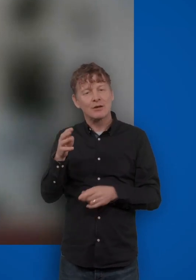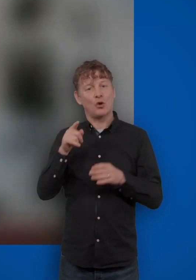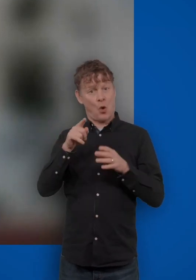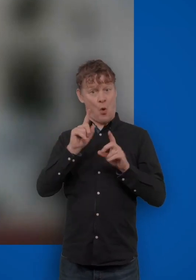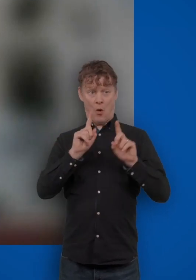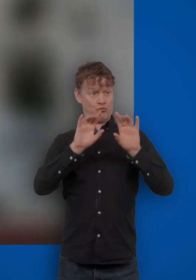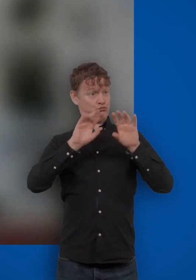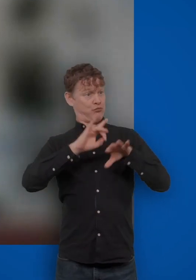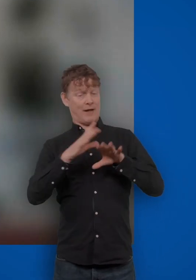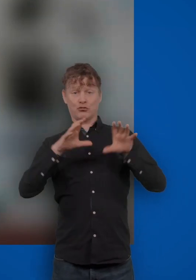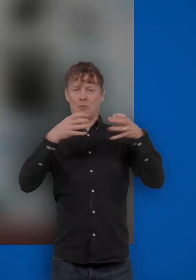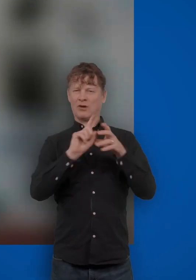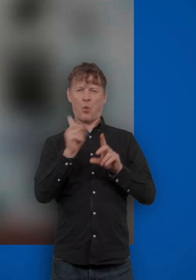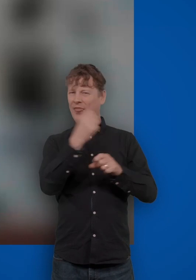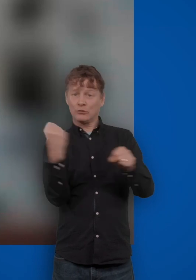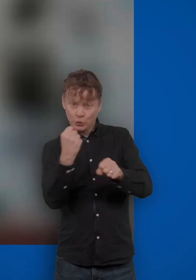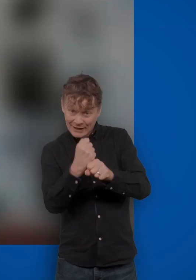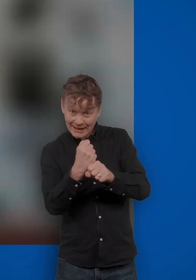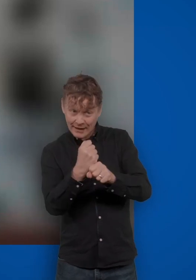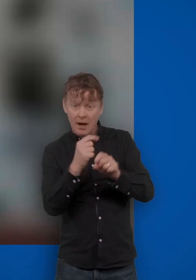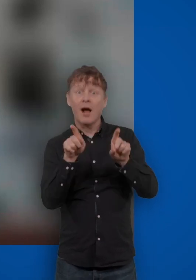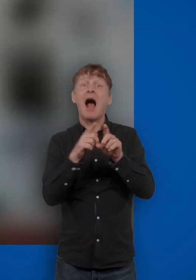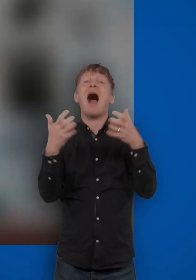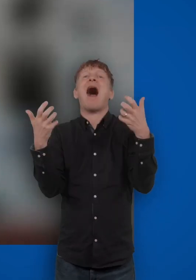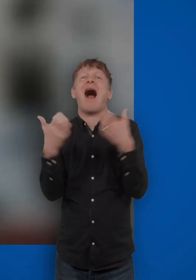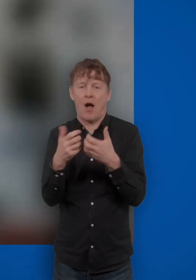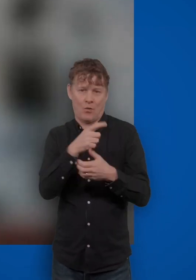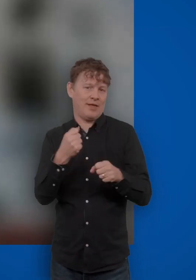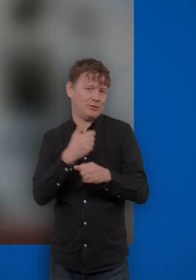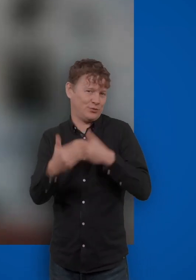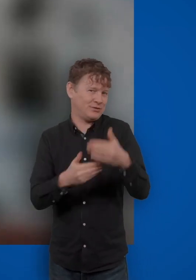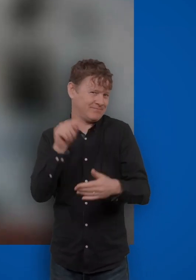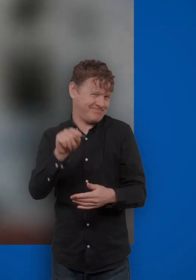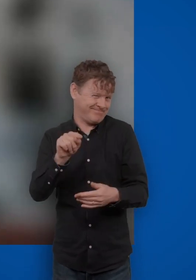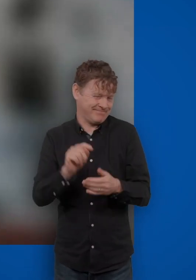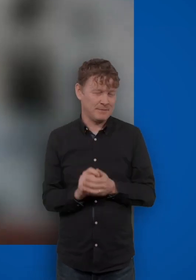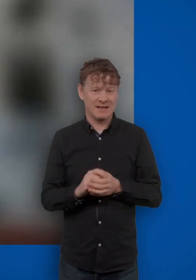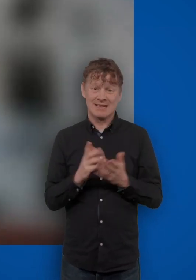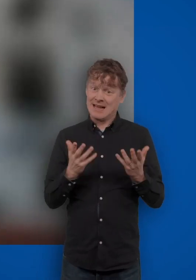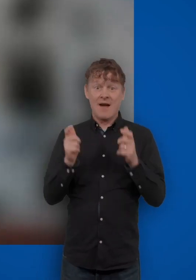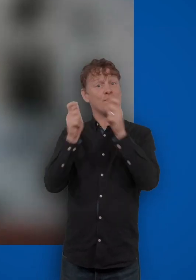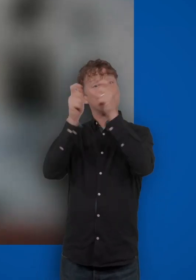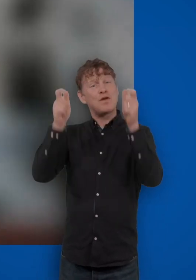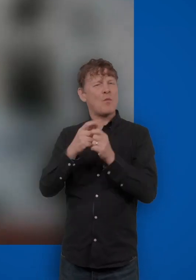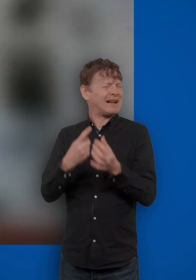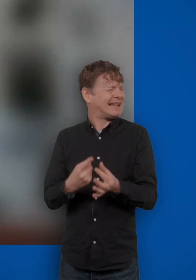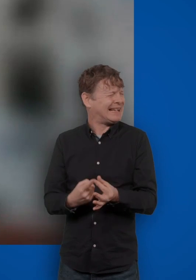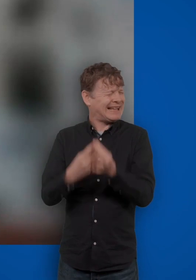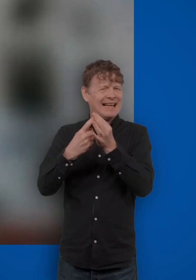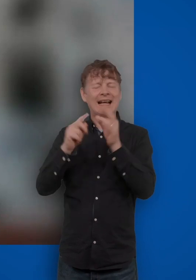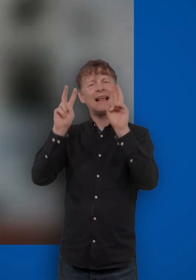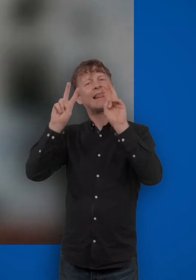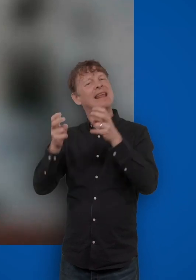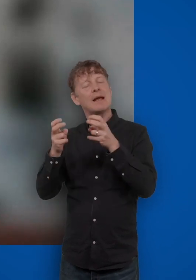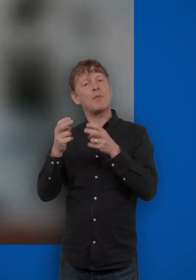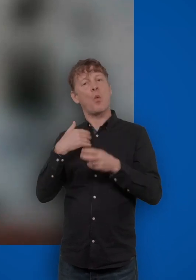we do as professional bodies and also how we do it. And a key theme in the framework indicators is that we